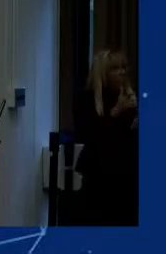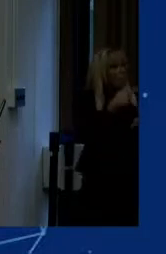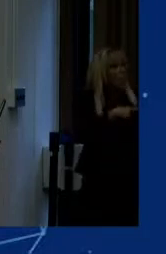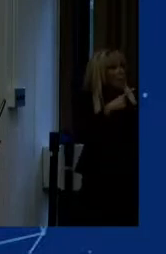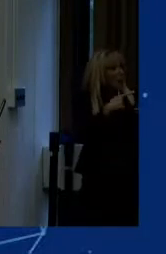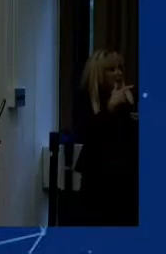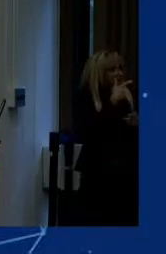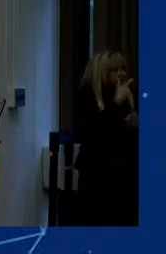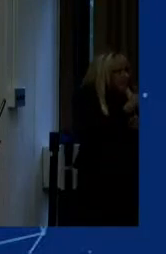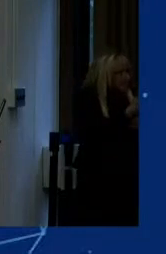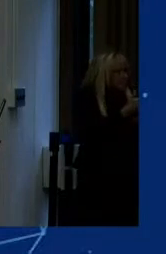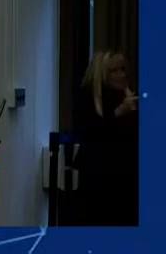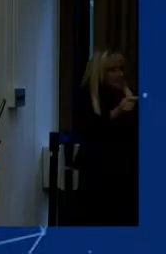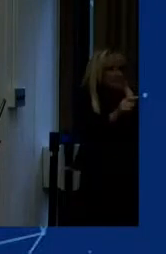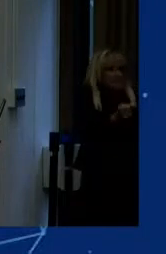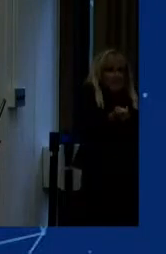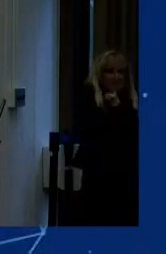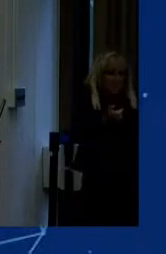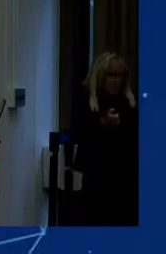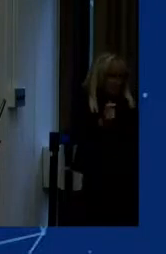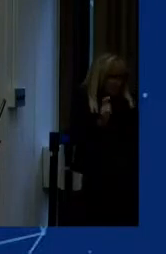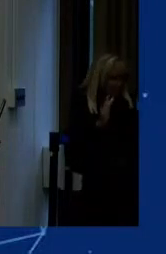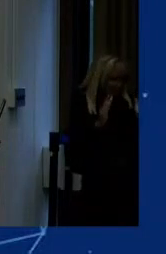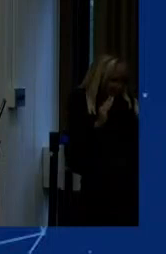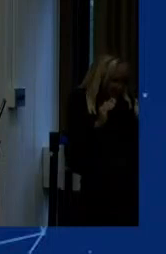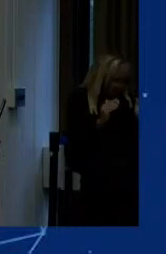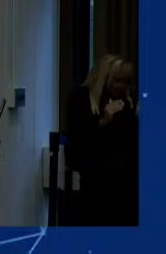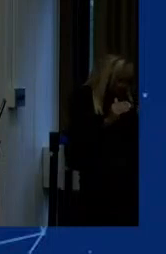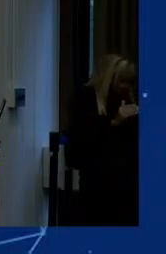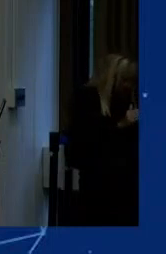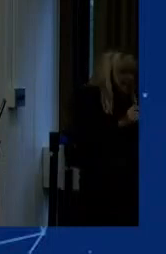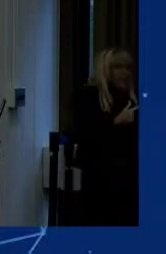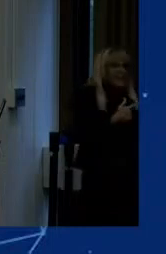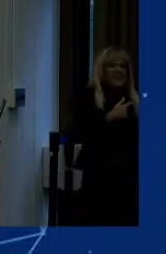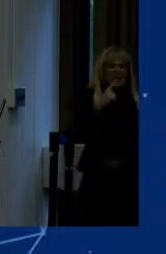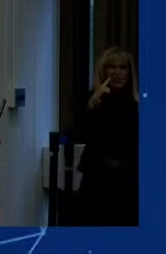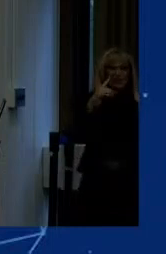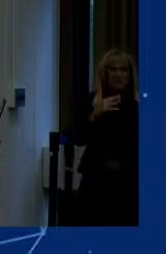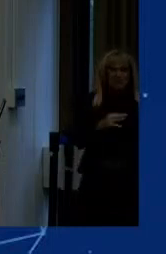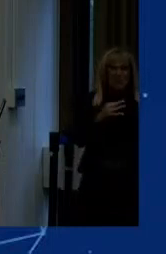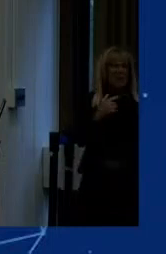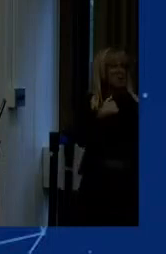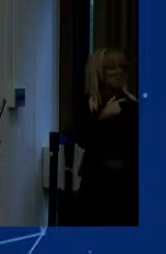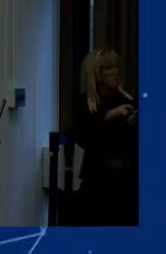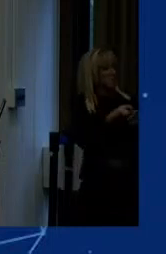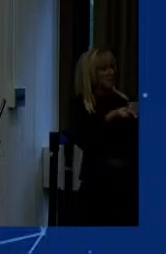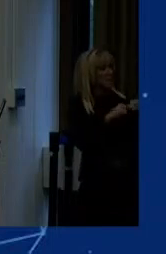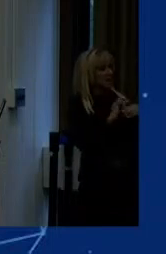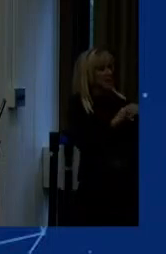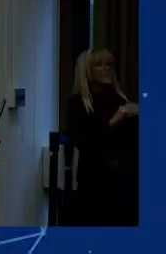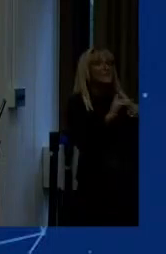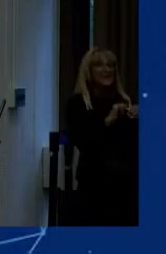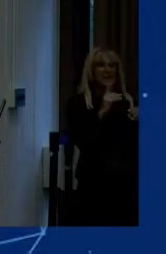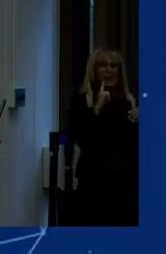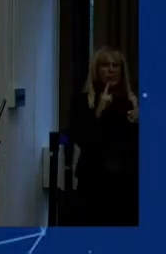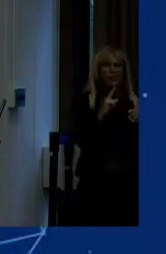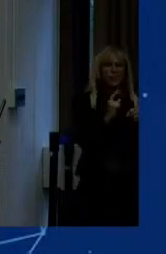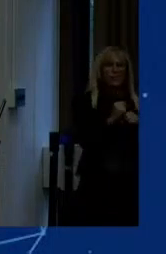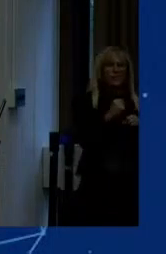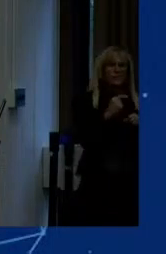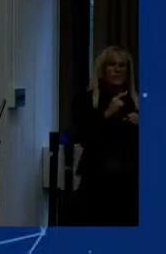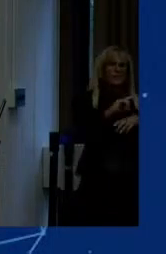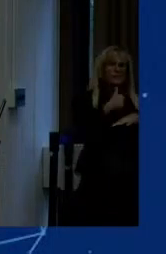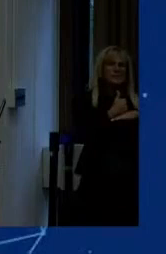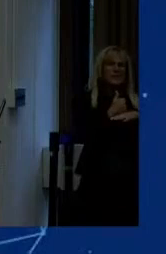you. And then once you've determined what it is that you want to write about, it will generate a suggested reading list